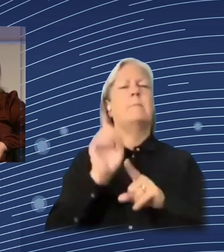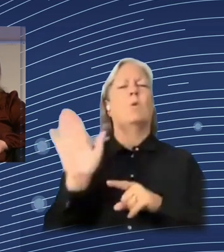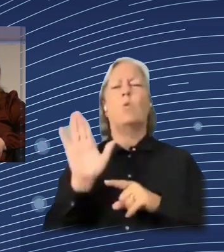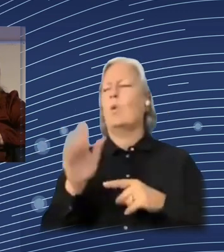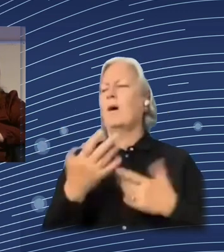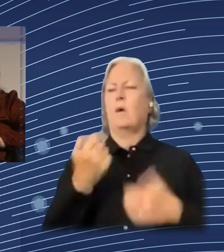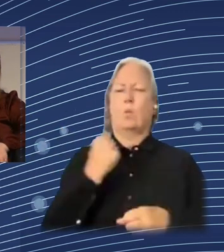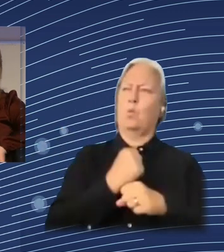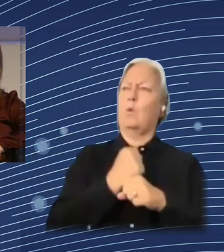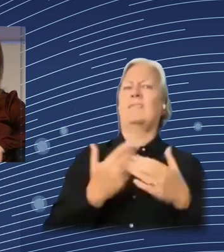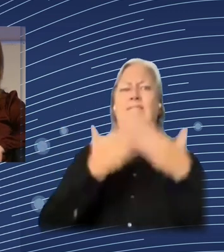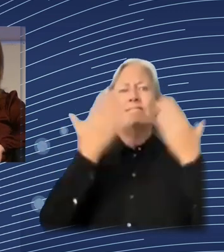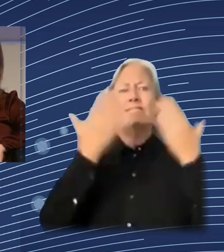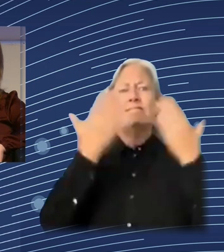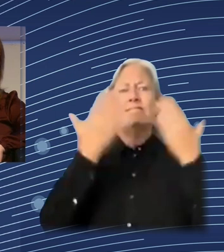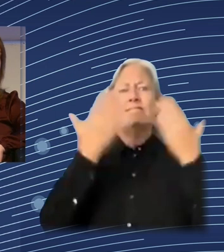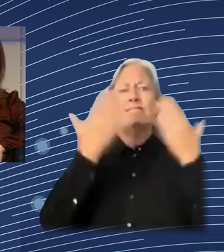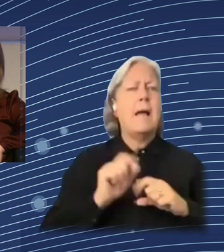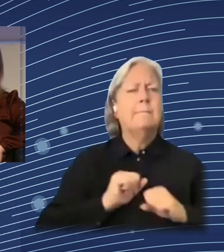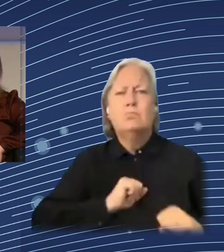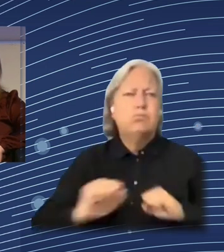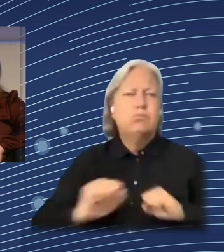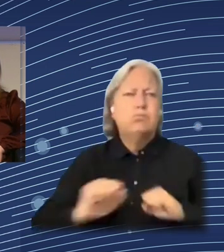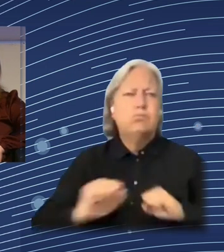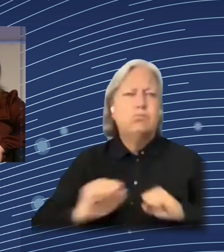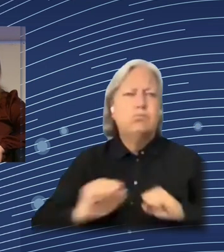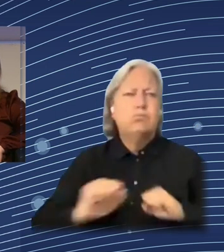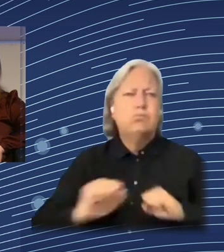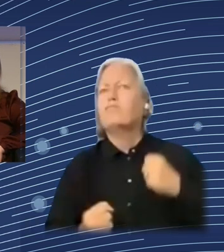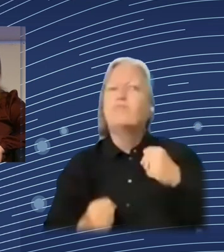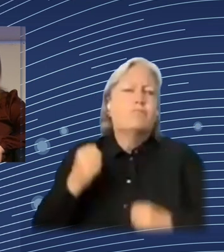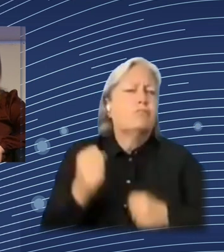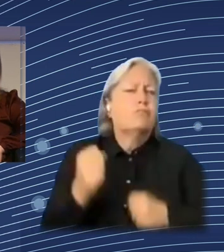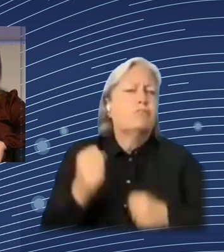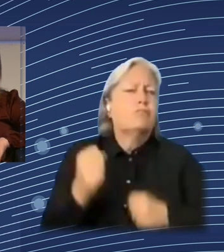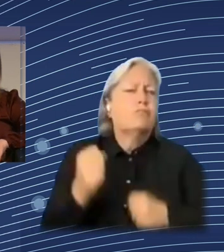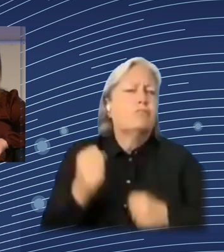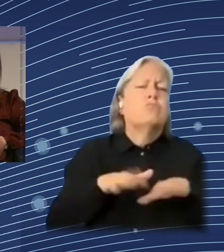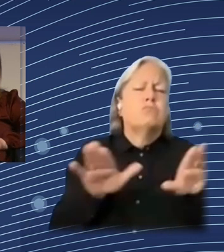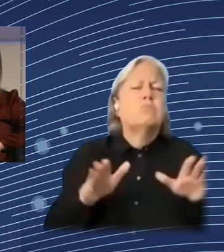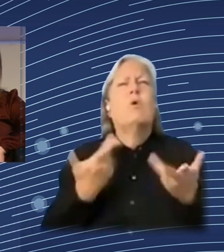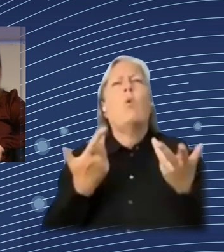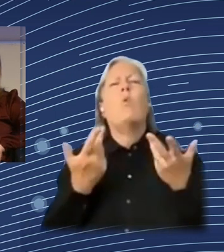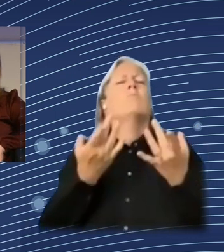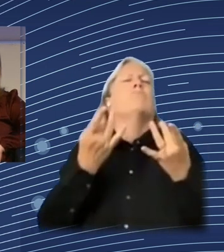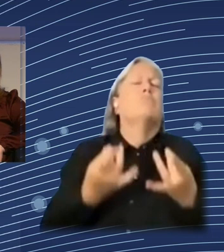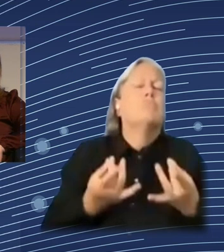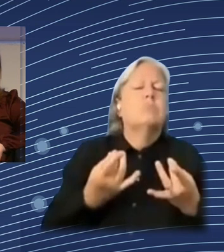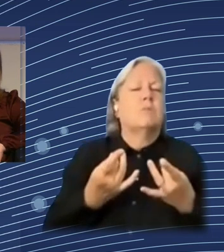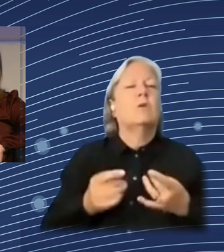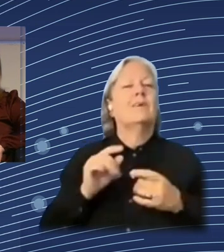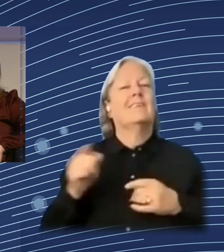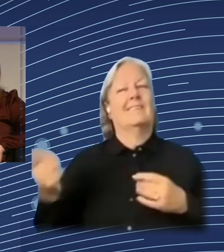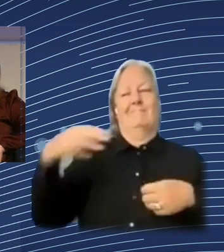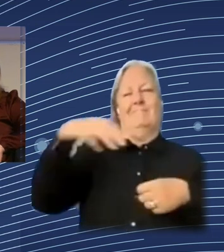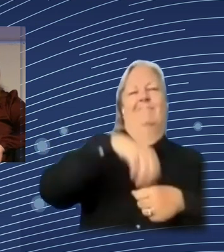day, which was another research project that we could combine the data. Most of the data we gathered was, like